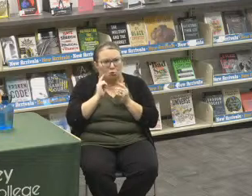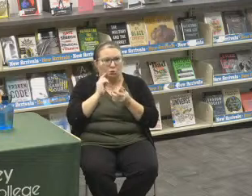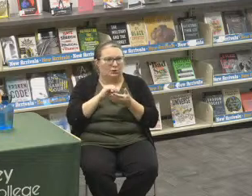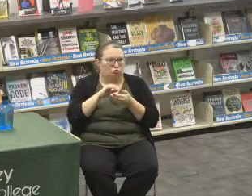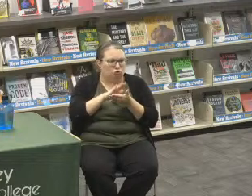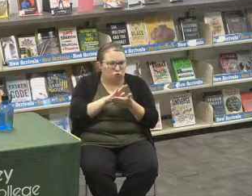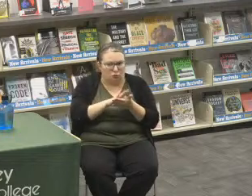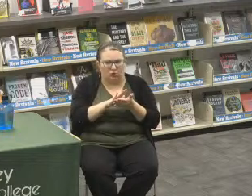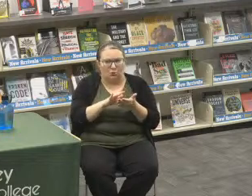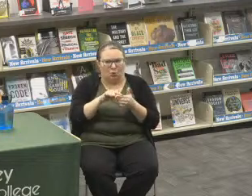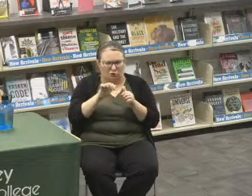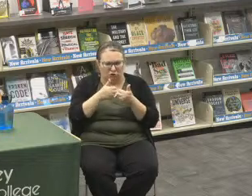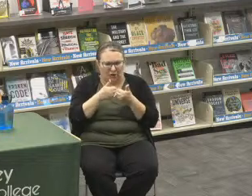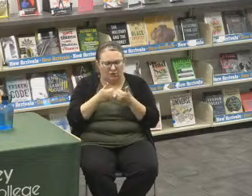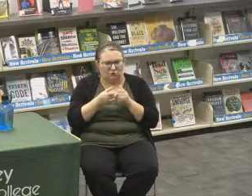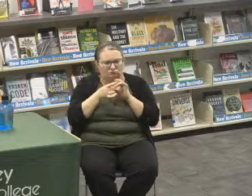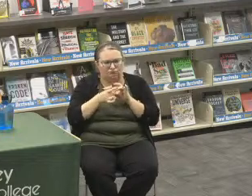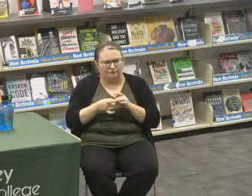that?